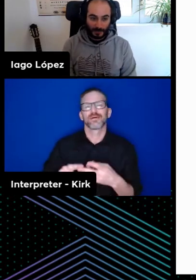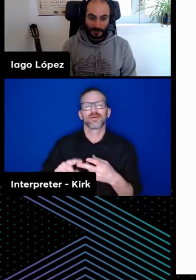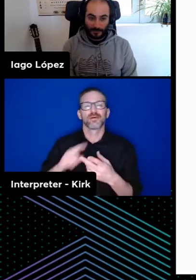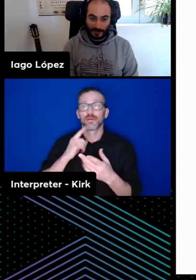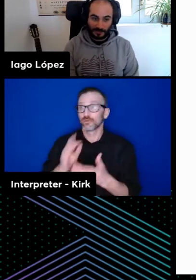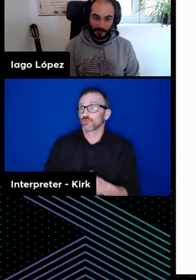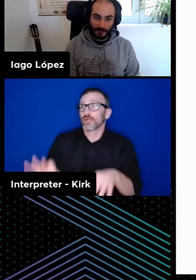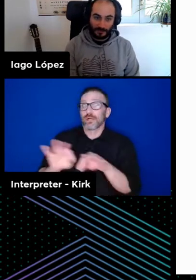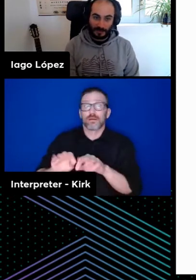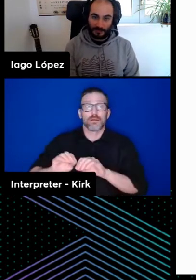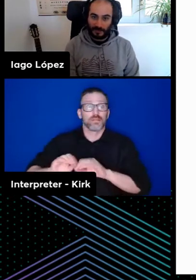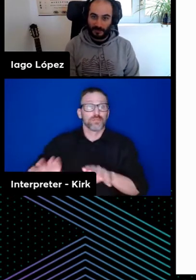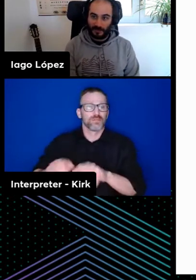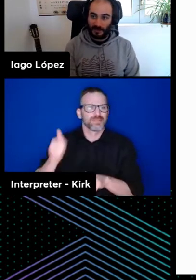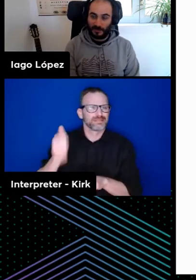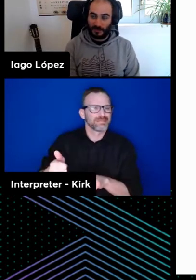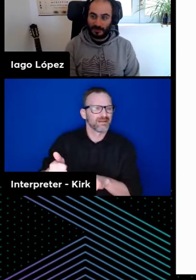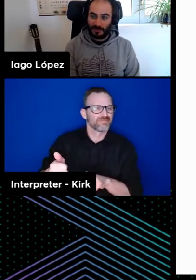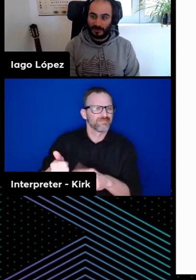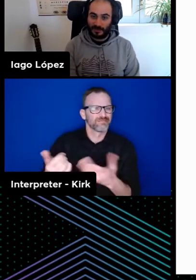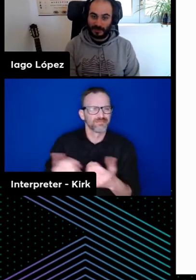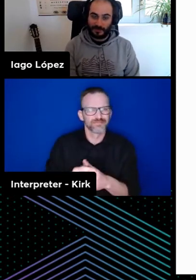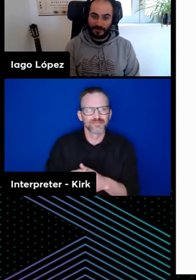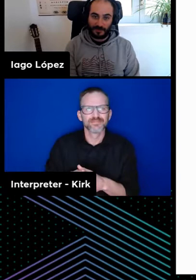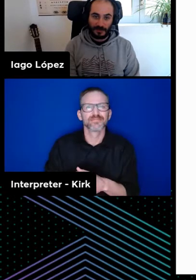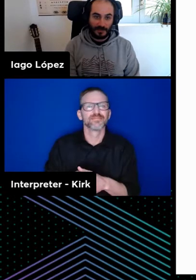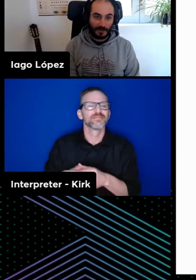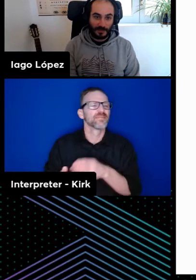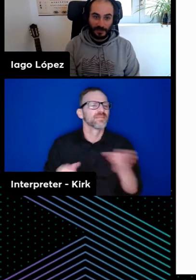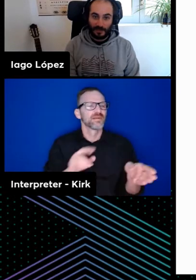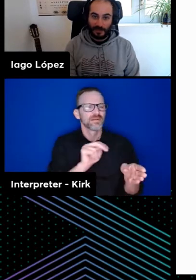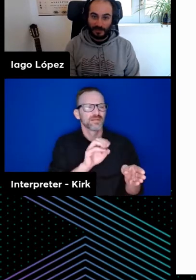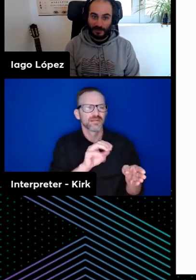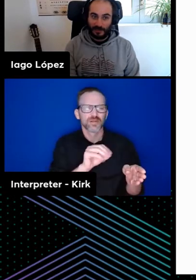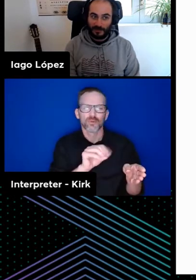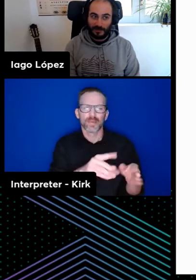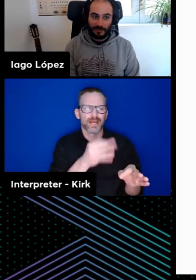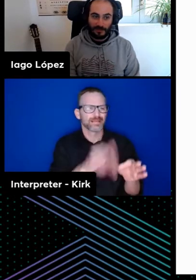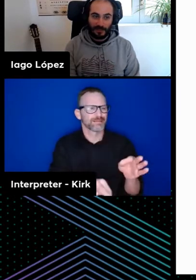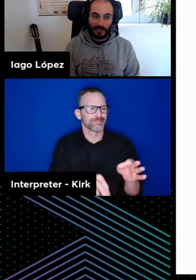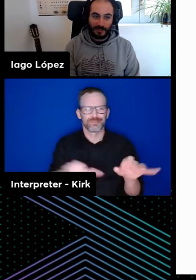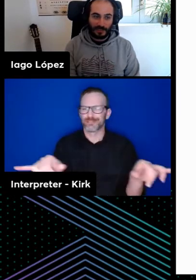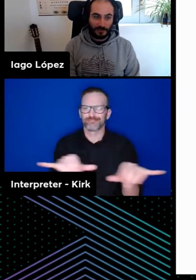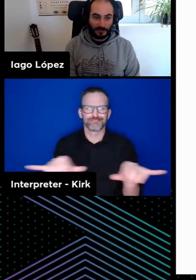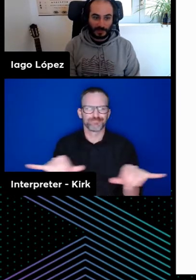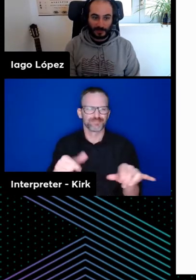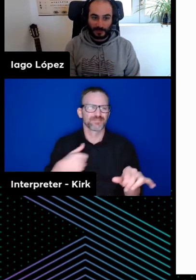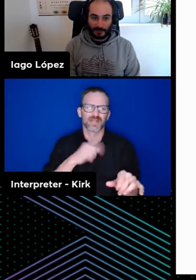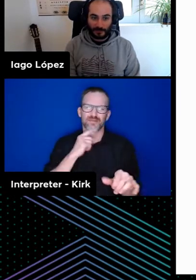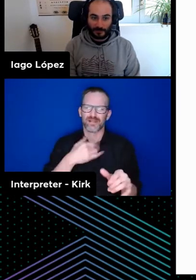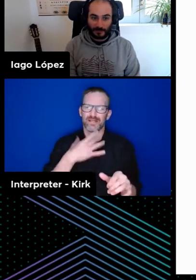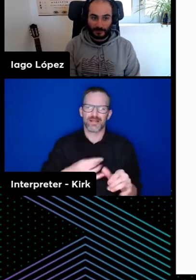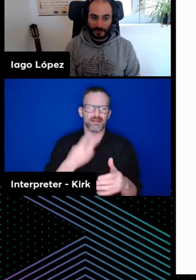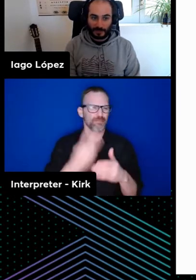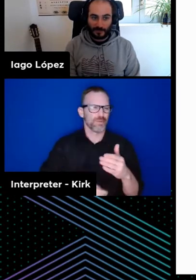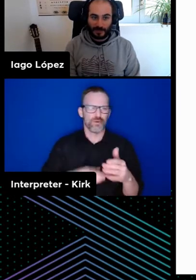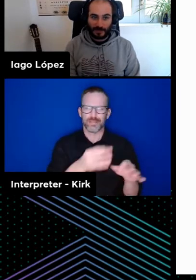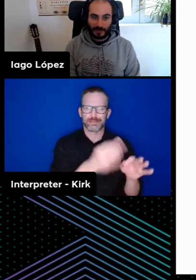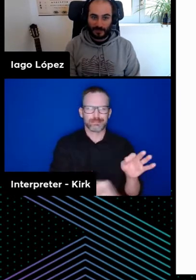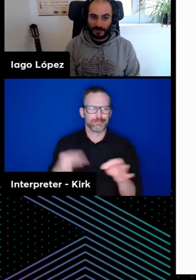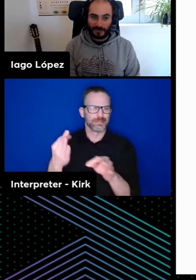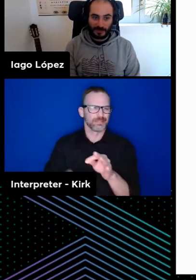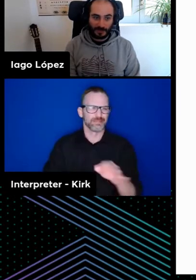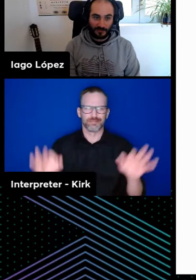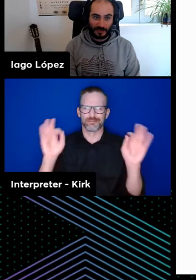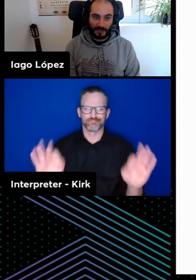deployments. So yeah, and Nomad is very simple, and yeah, I really like that. Yeah, one